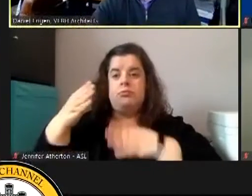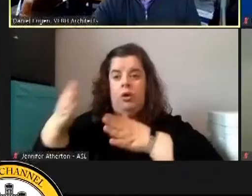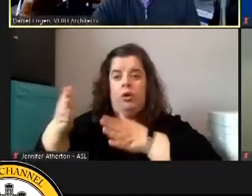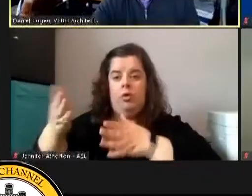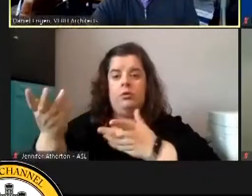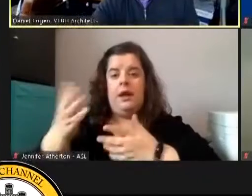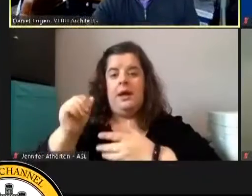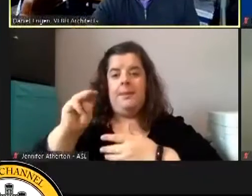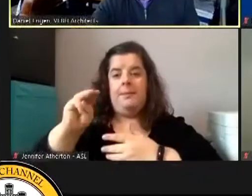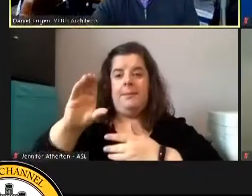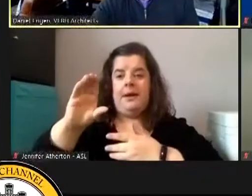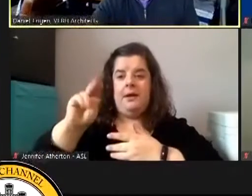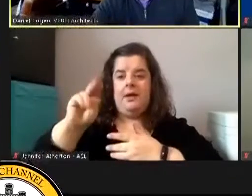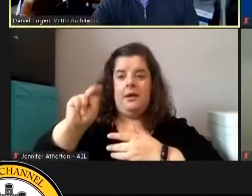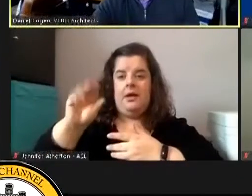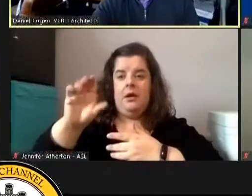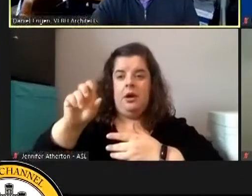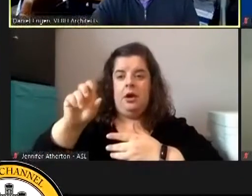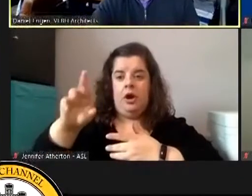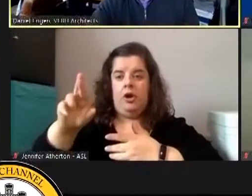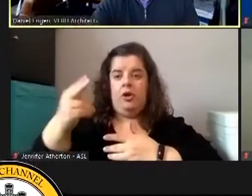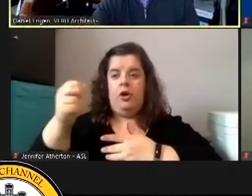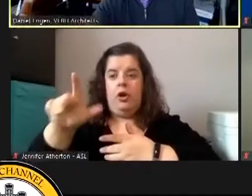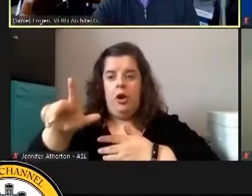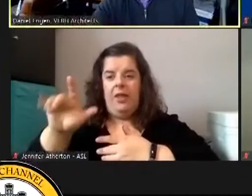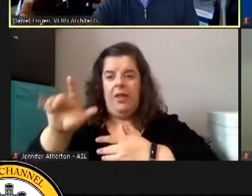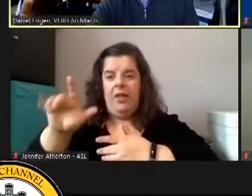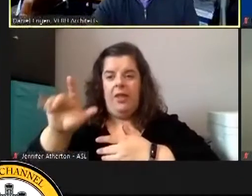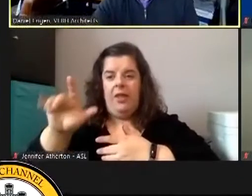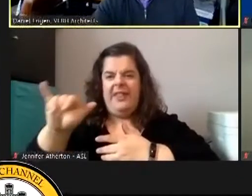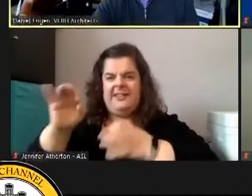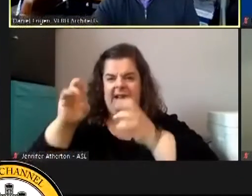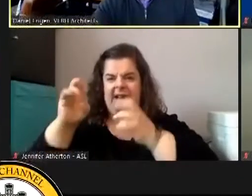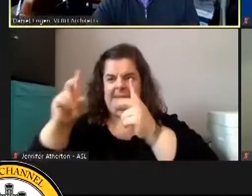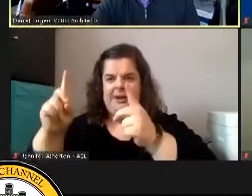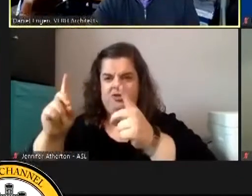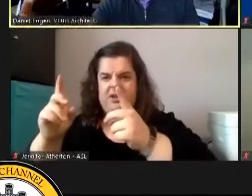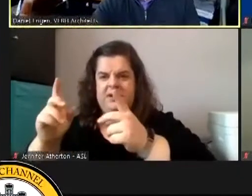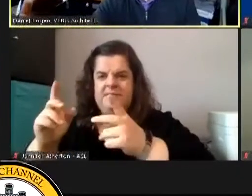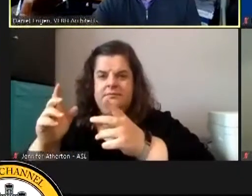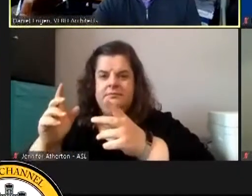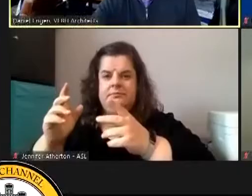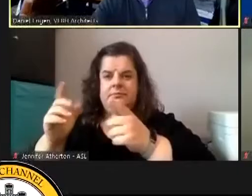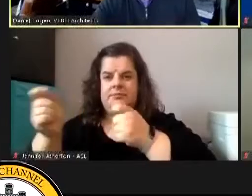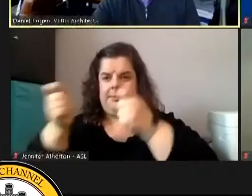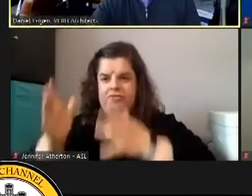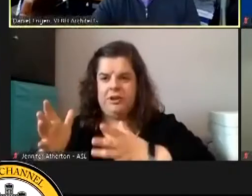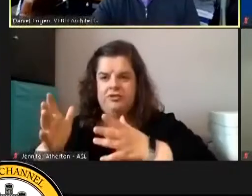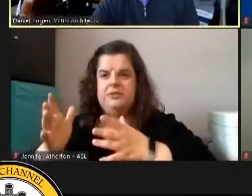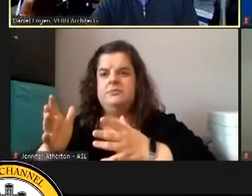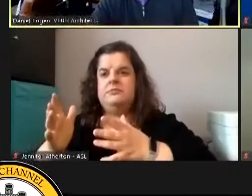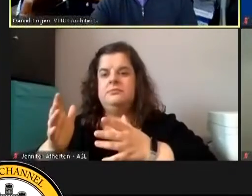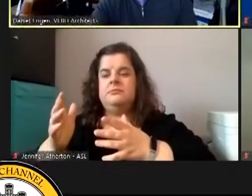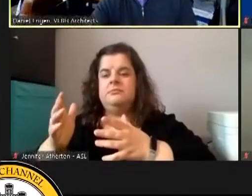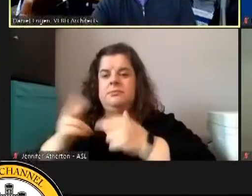an administrative building that's connected to Long Hall. In the back is the Barber